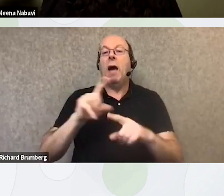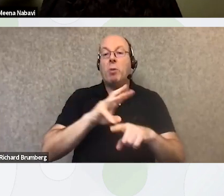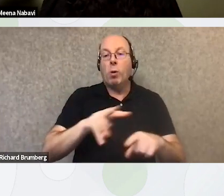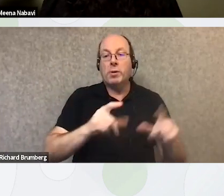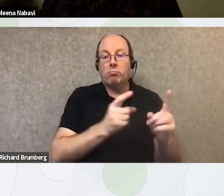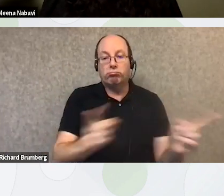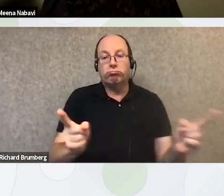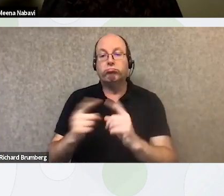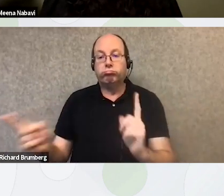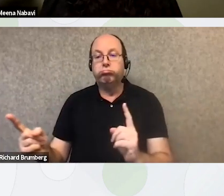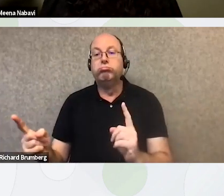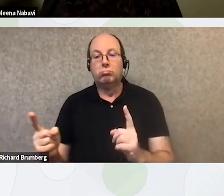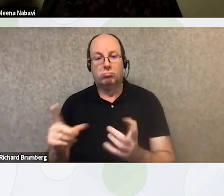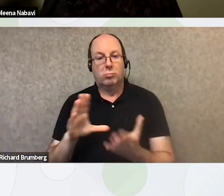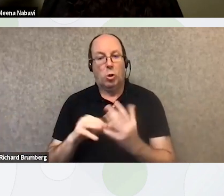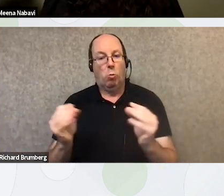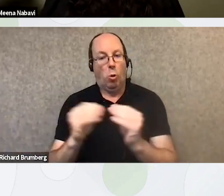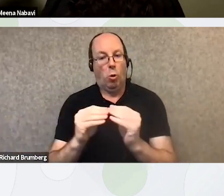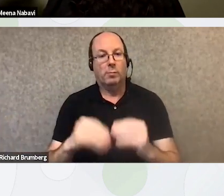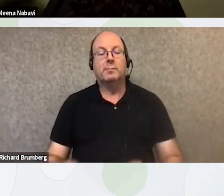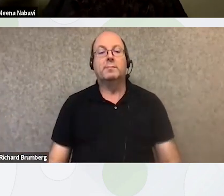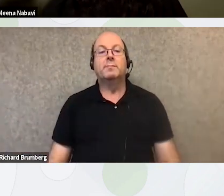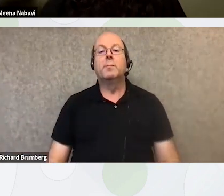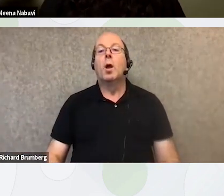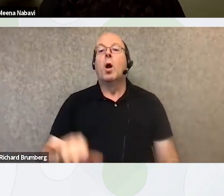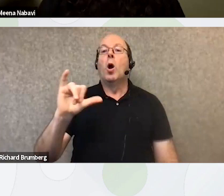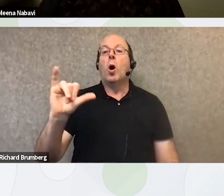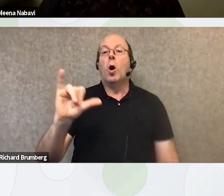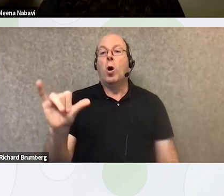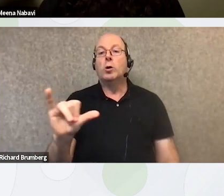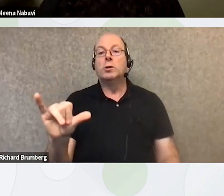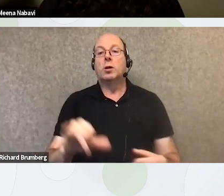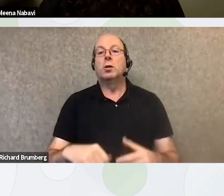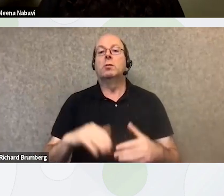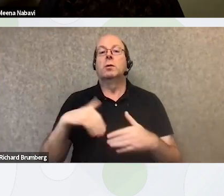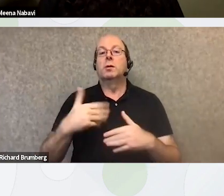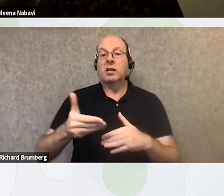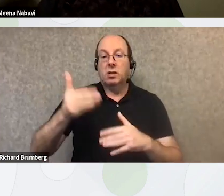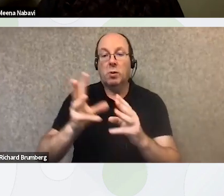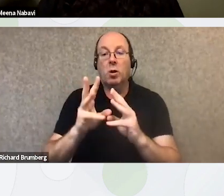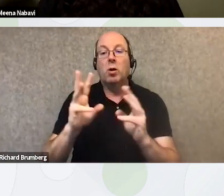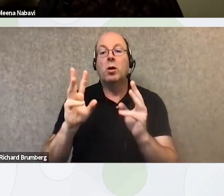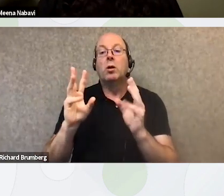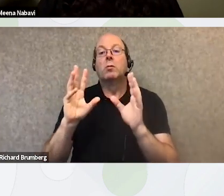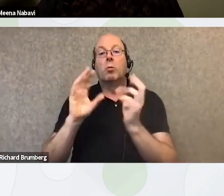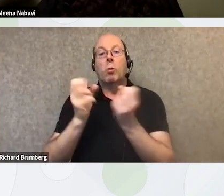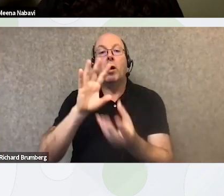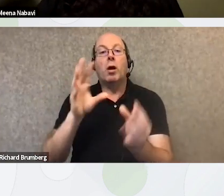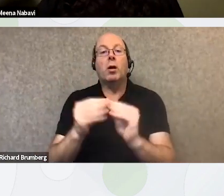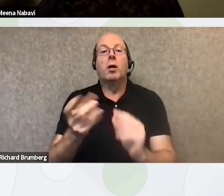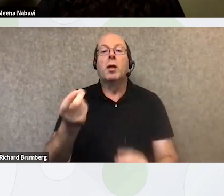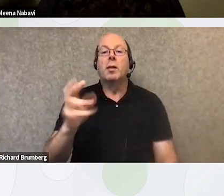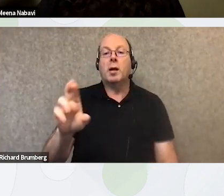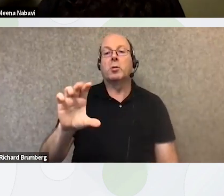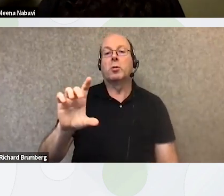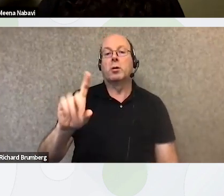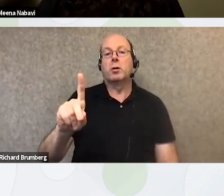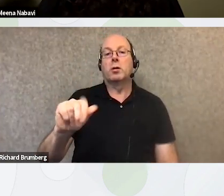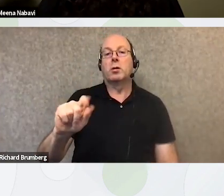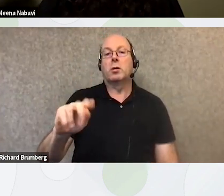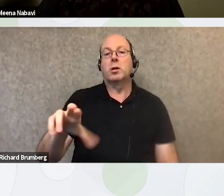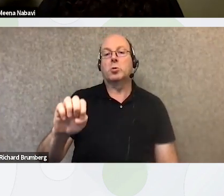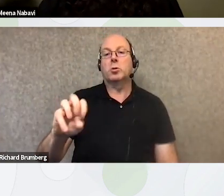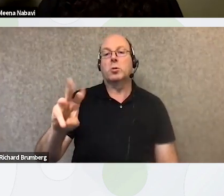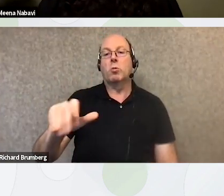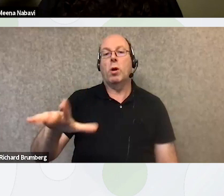on the screen. We'd also like to let you know about our next upcoming webinar with Dr. Katrine Wallace,